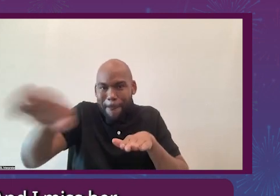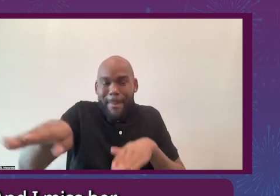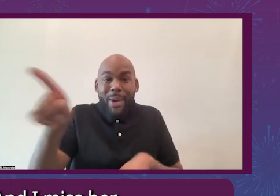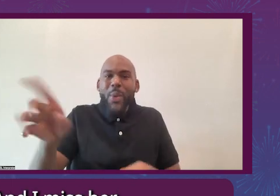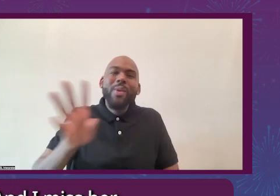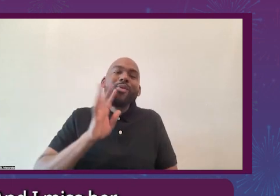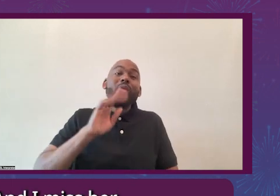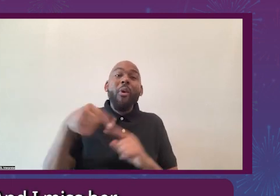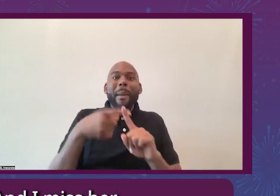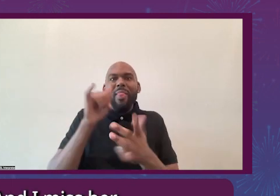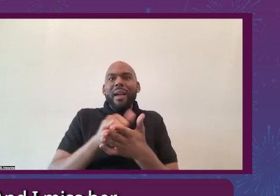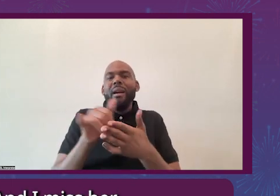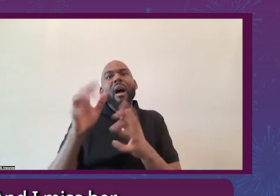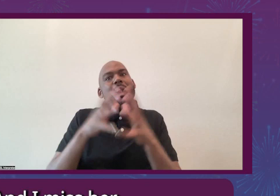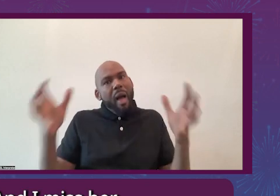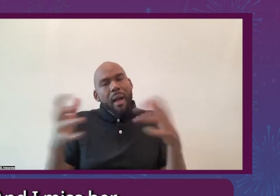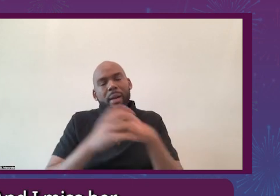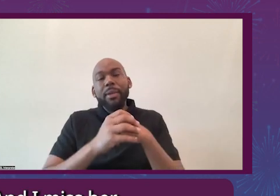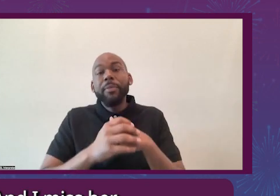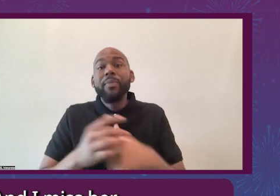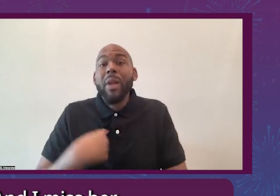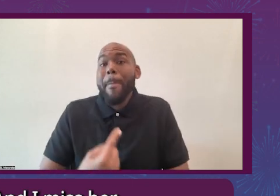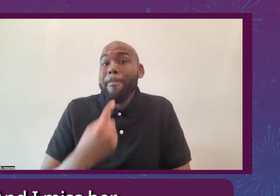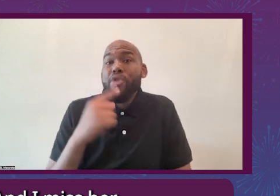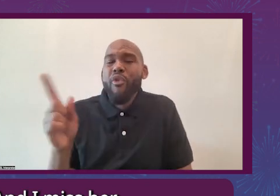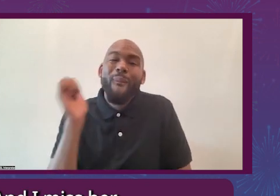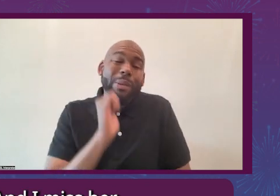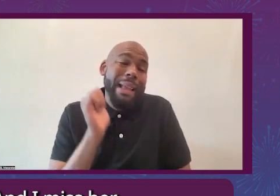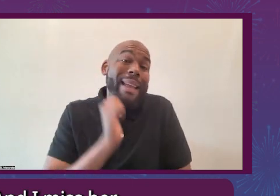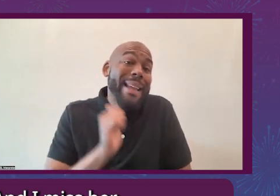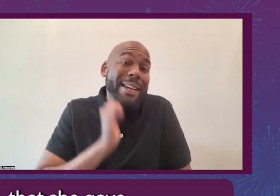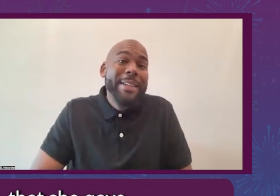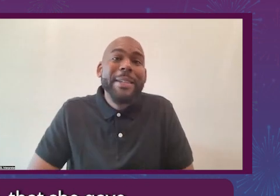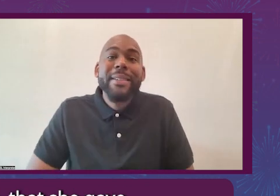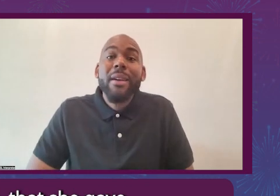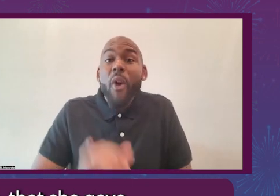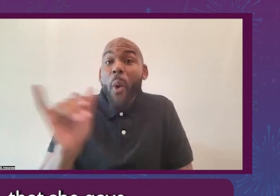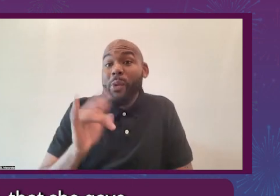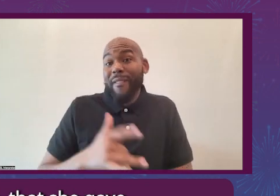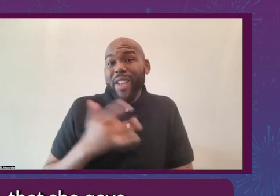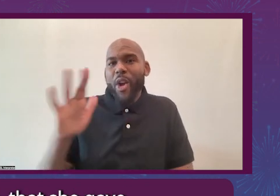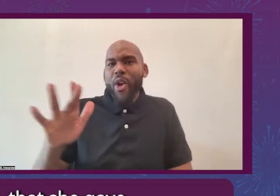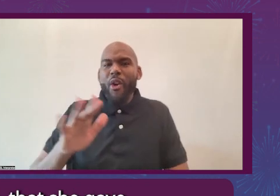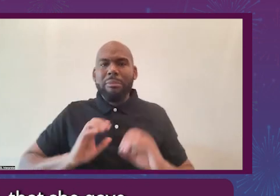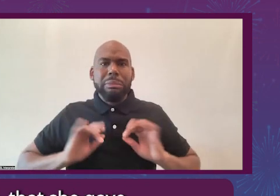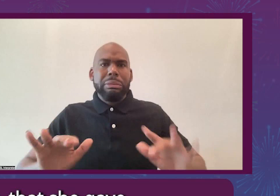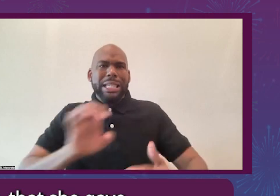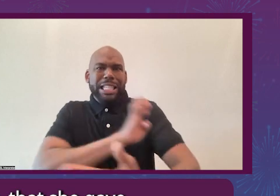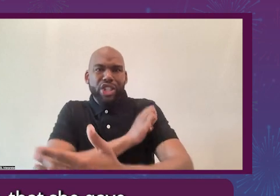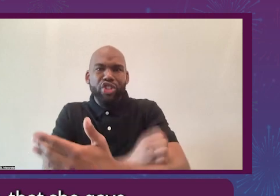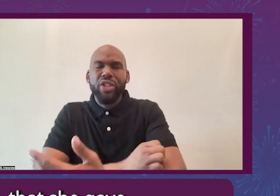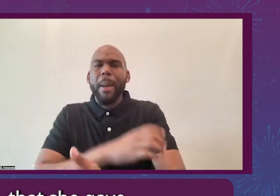lot. And I miss her every day. And I also feel her energy and her power and her leadership in